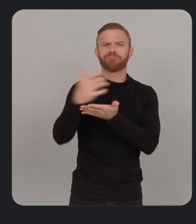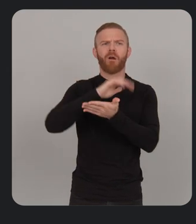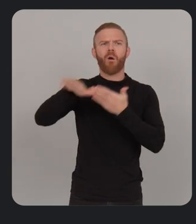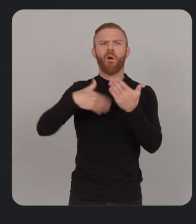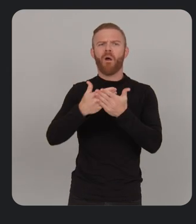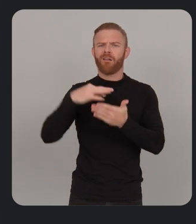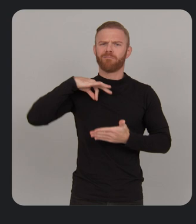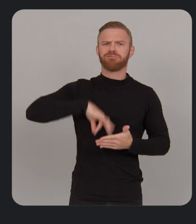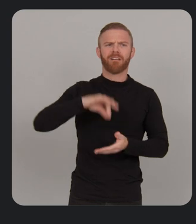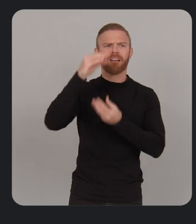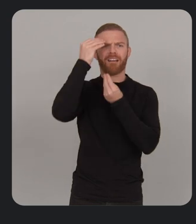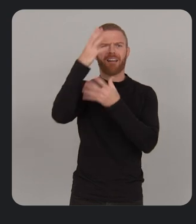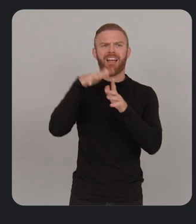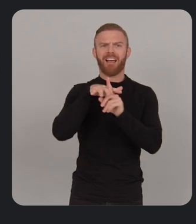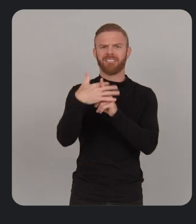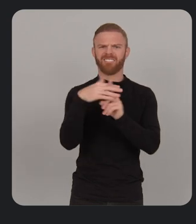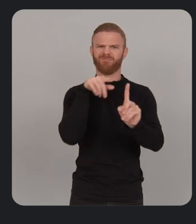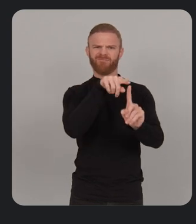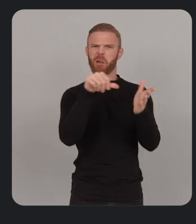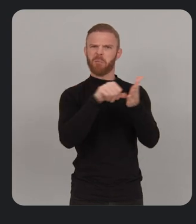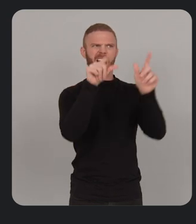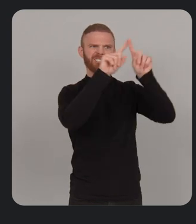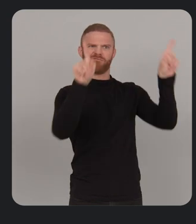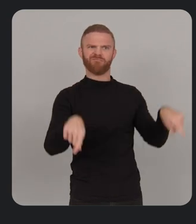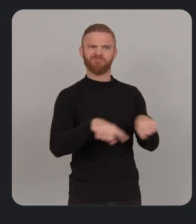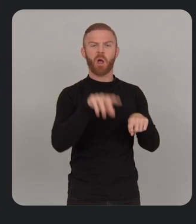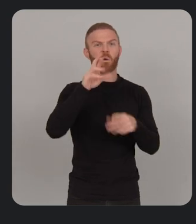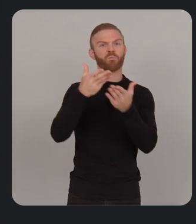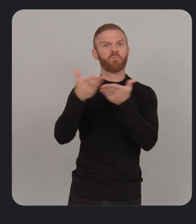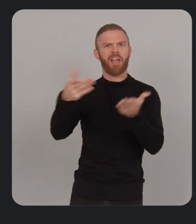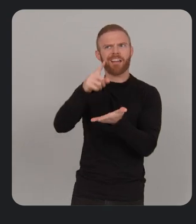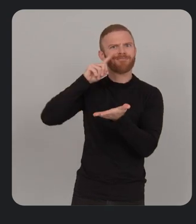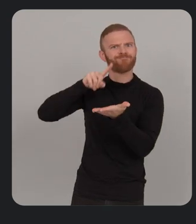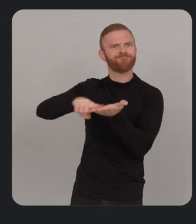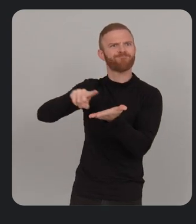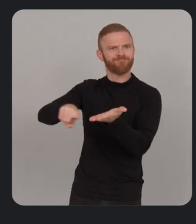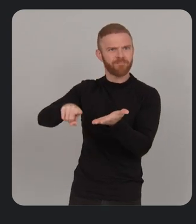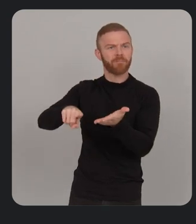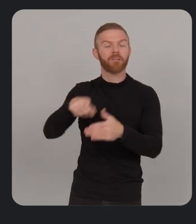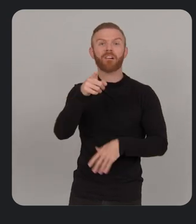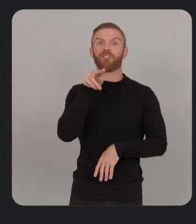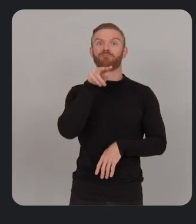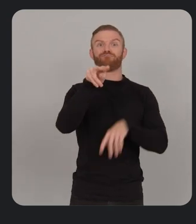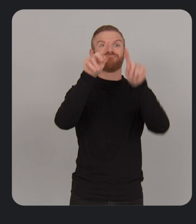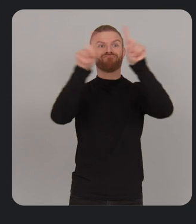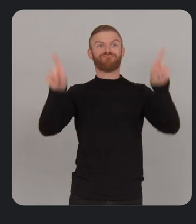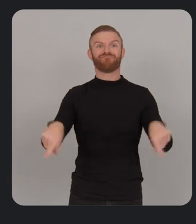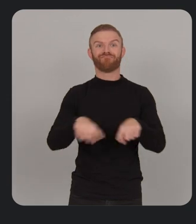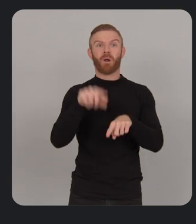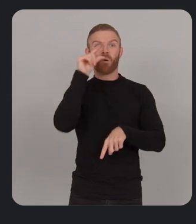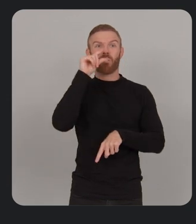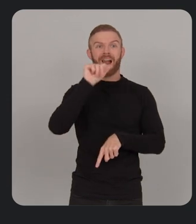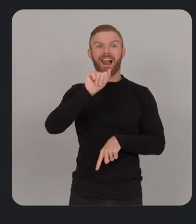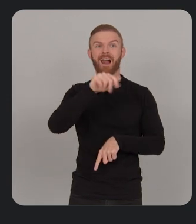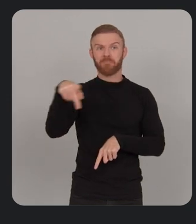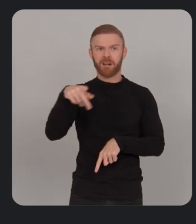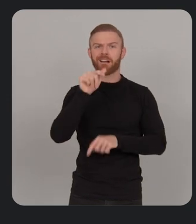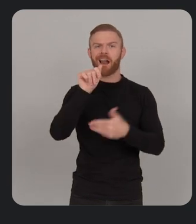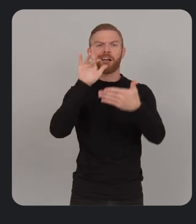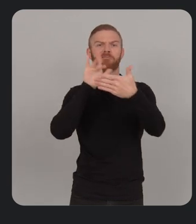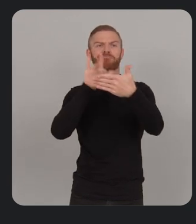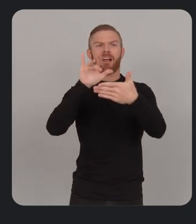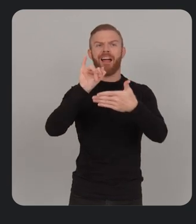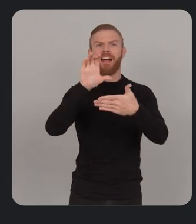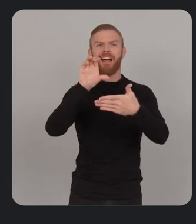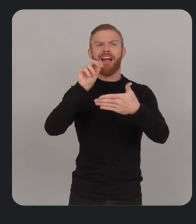context about a web page you're on or product you're researching while viewing a page in the google app you can just tap this icon